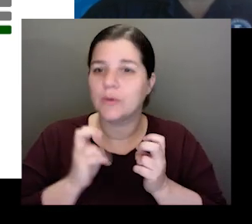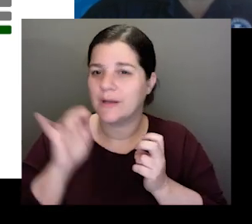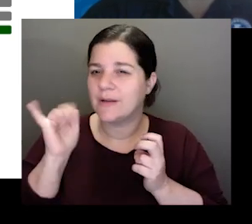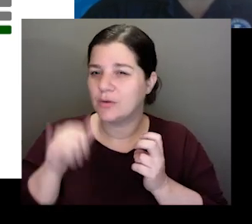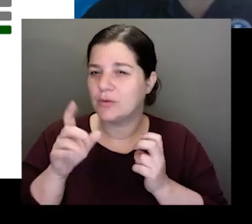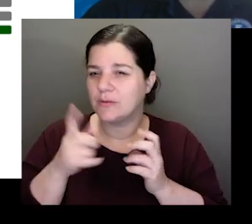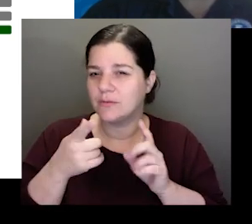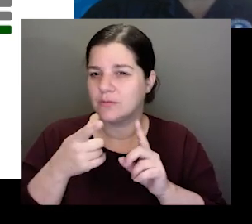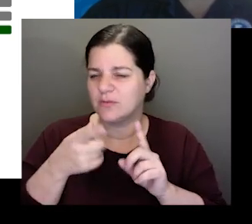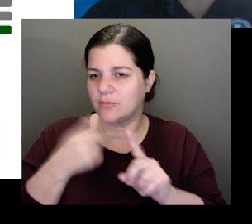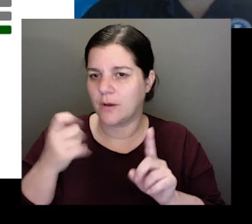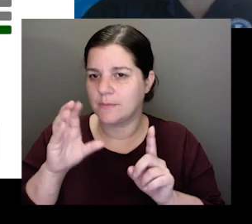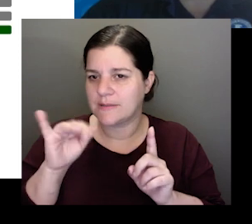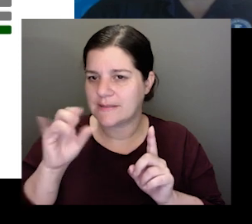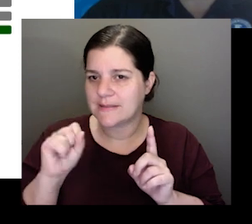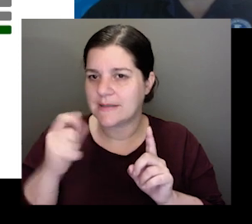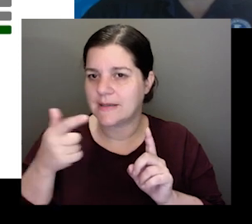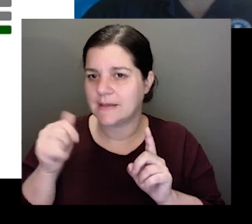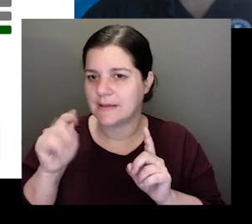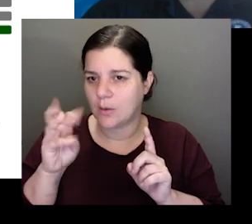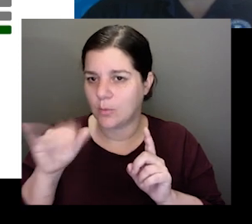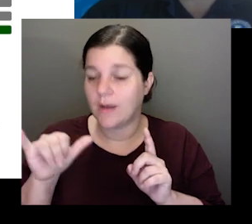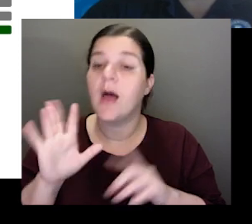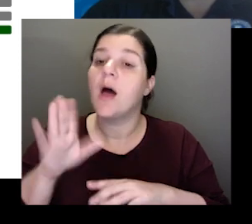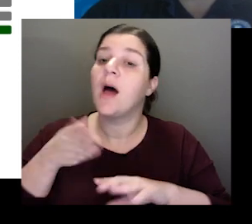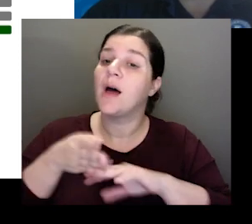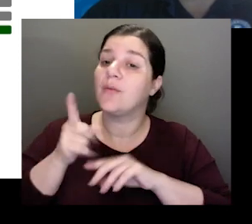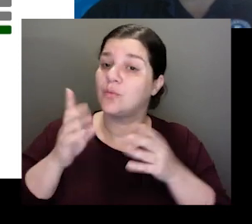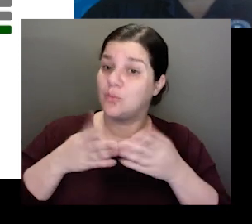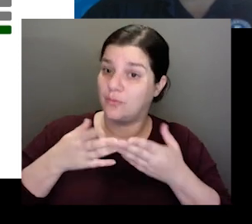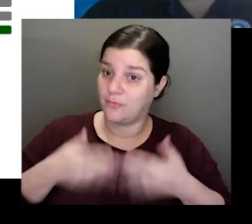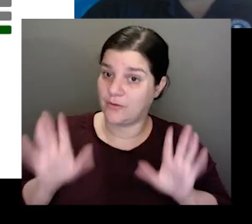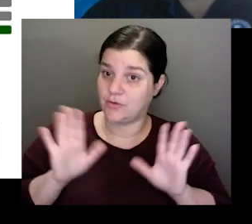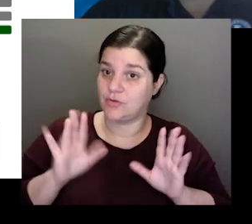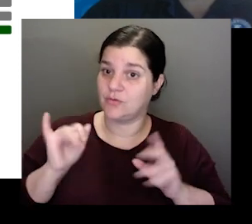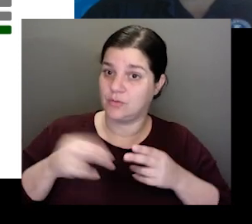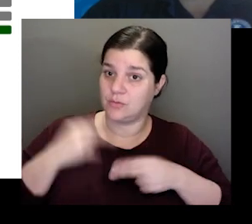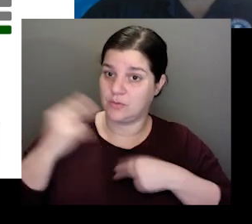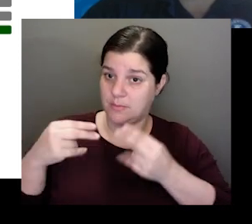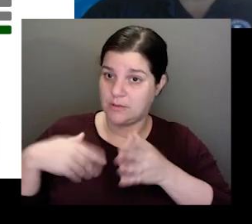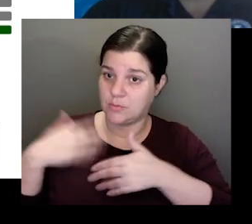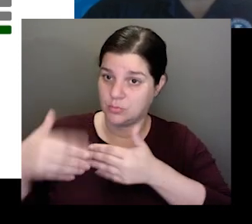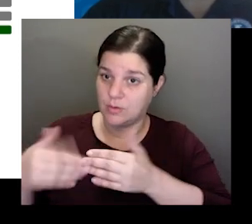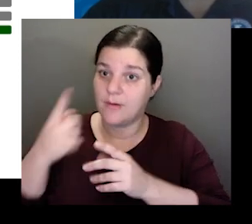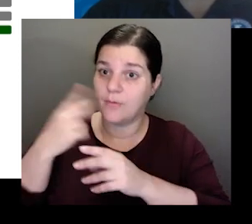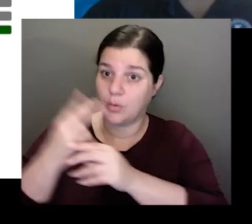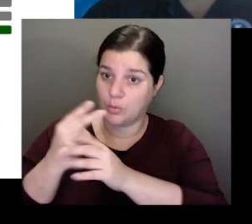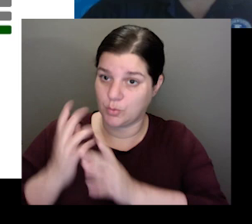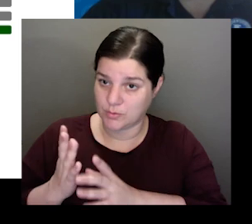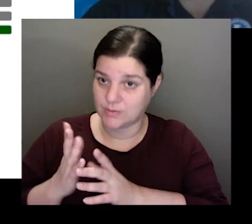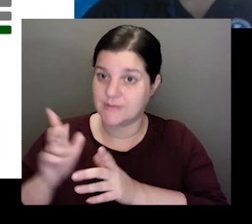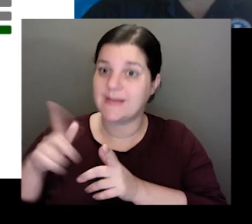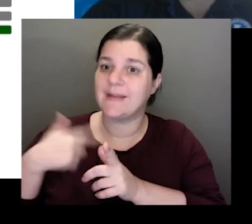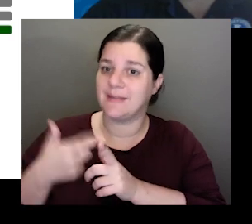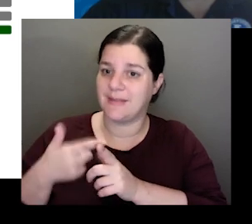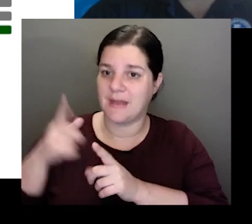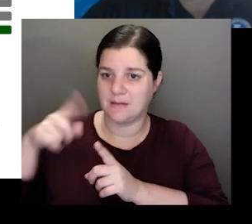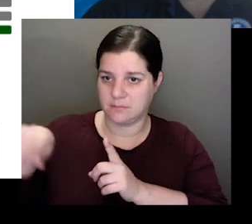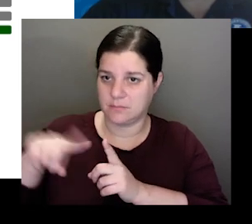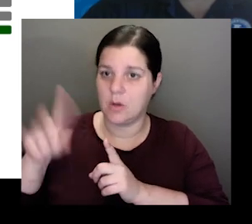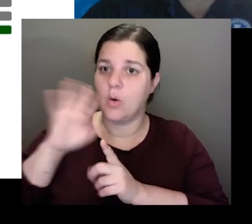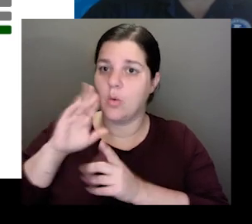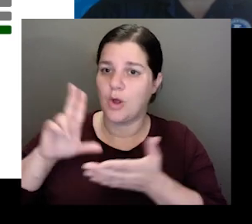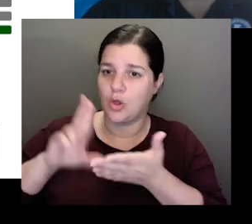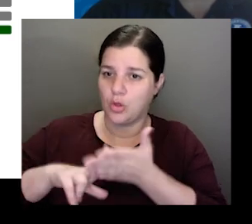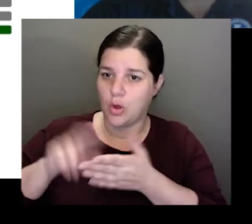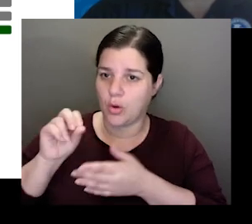Gateway. Once you complete the nomination process for the users, they will end up logging on to